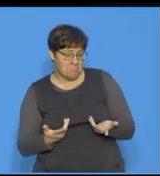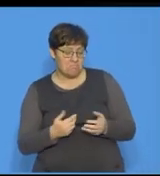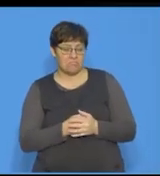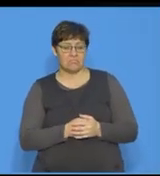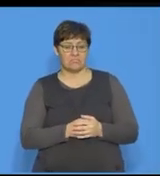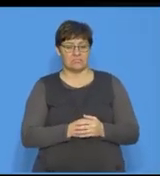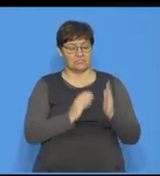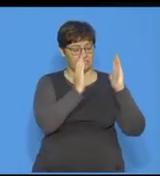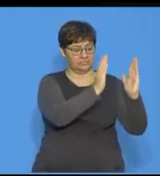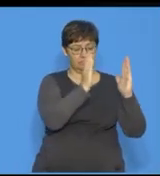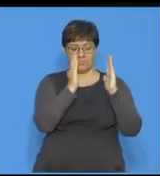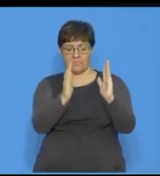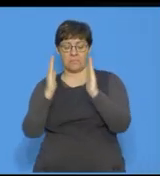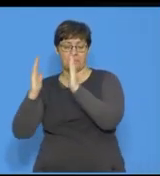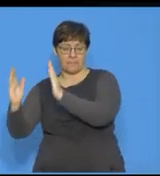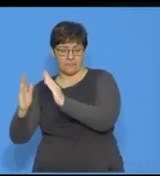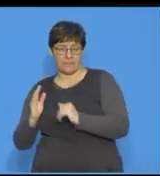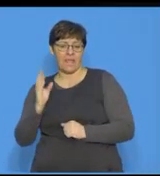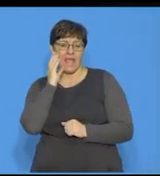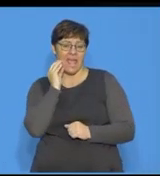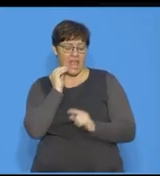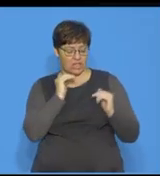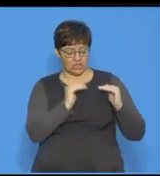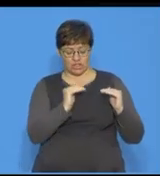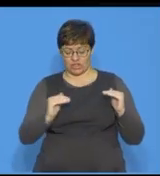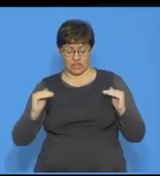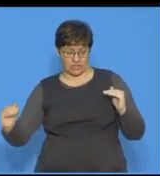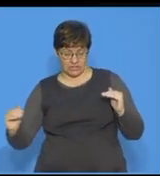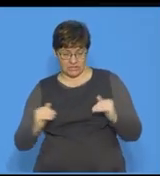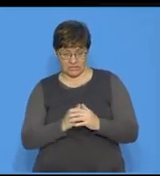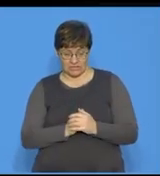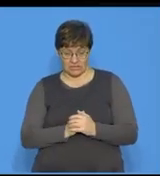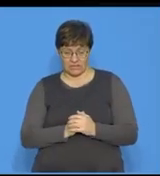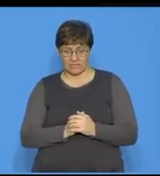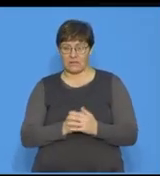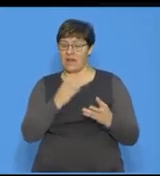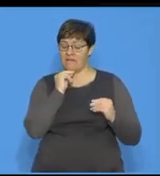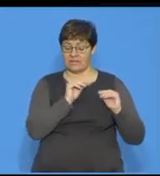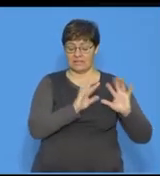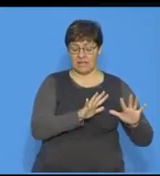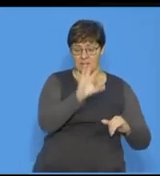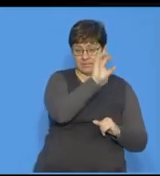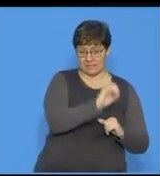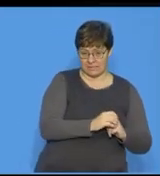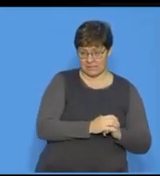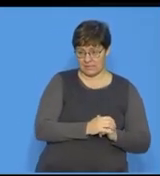in this particular age range? So on this graph, we've got 10%,